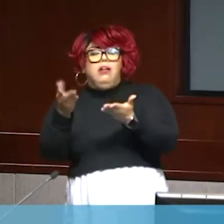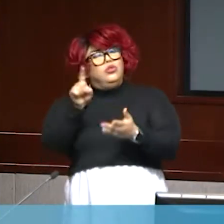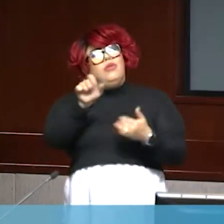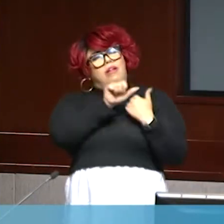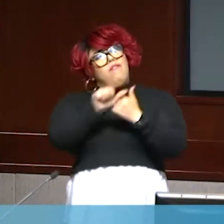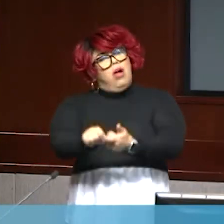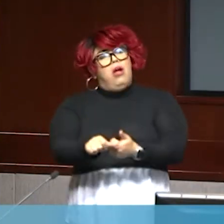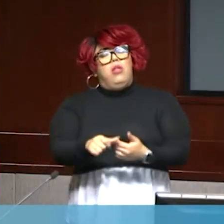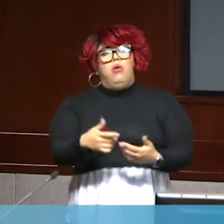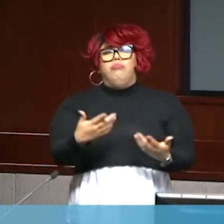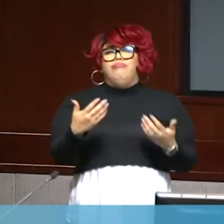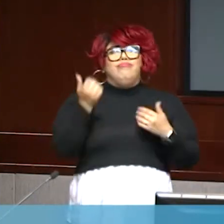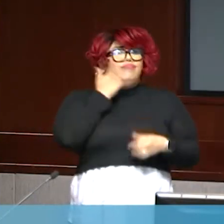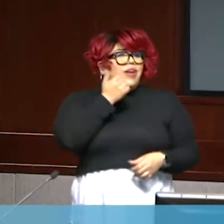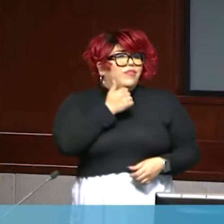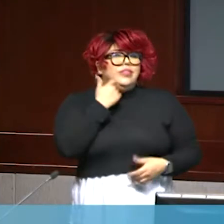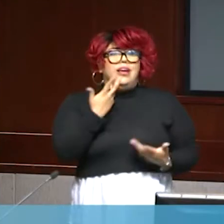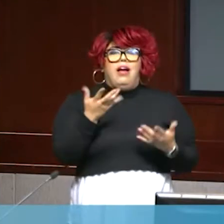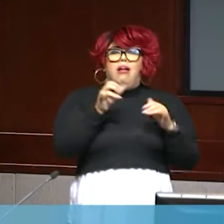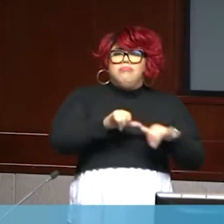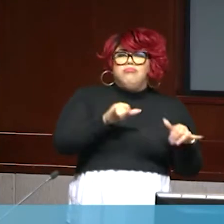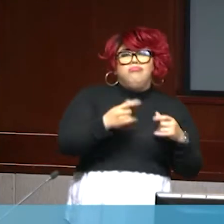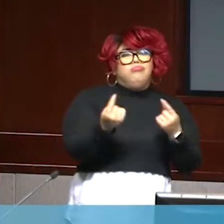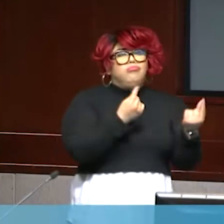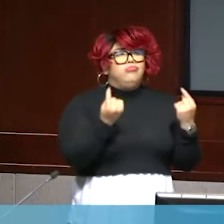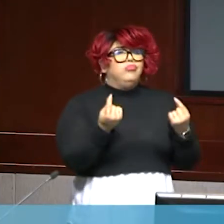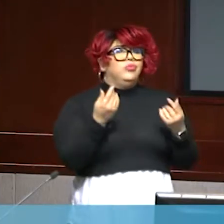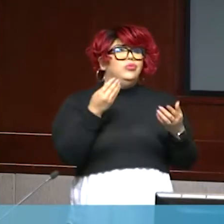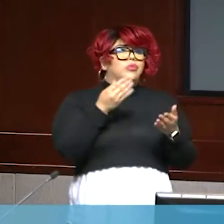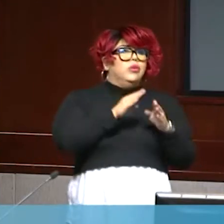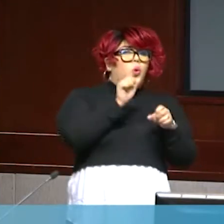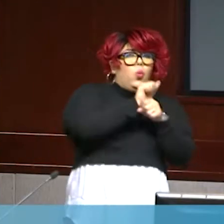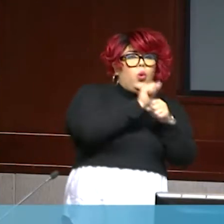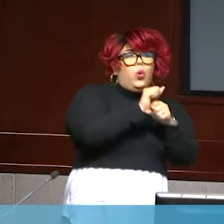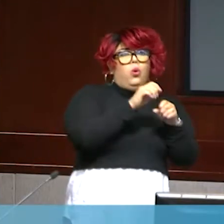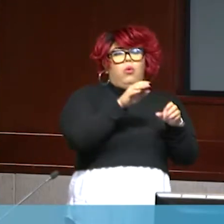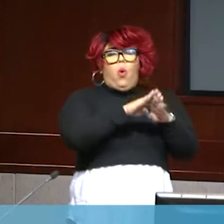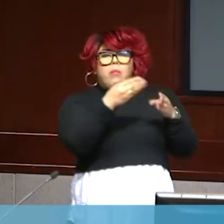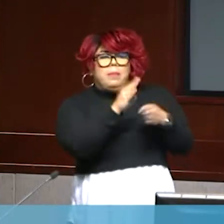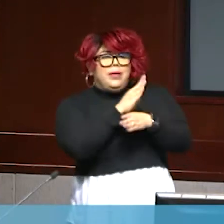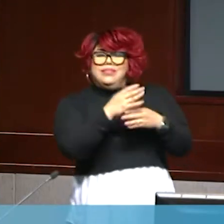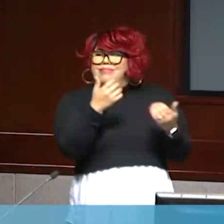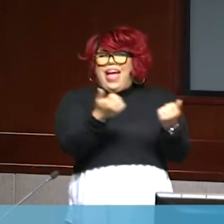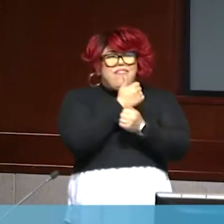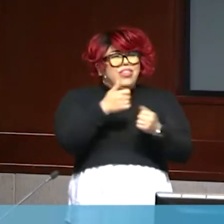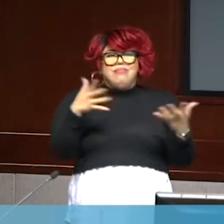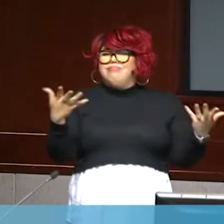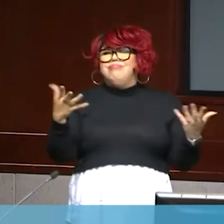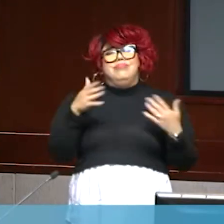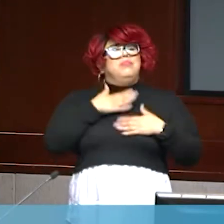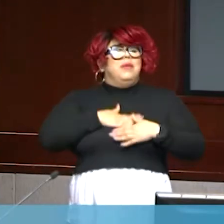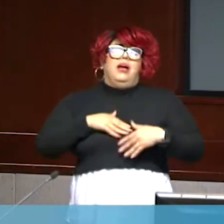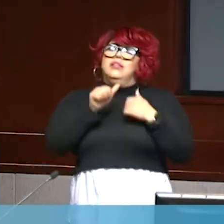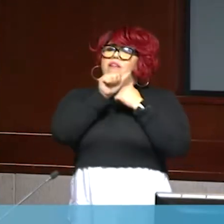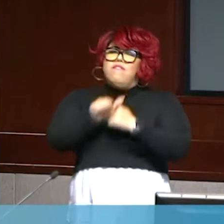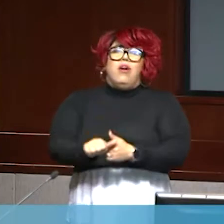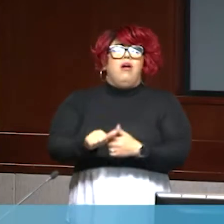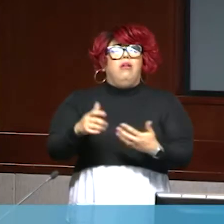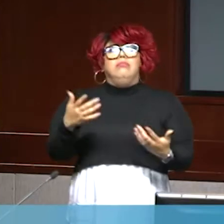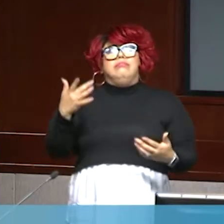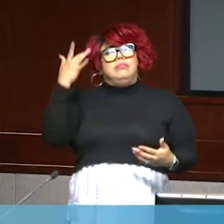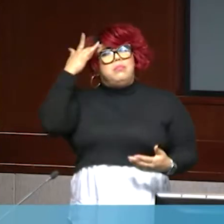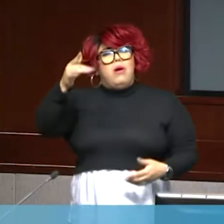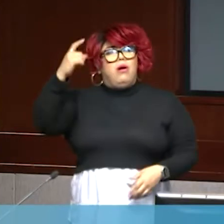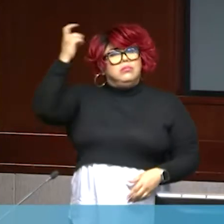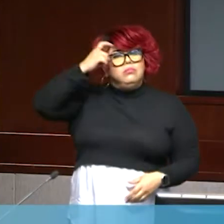reopening businesses, as you go about going to those businesses, in and around your friends. Please use best practices and